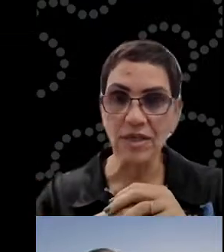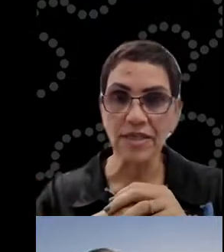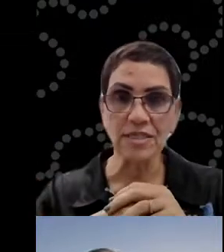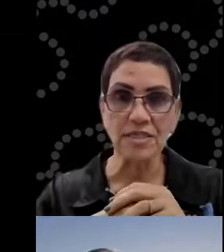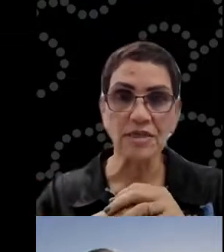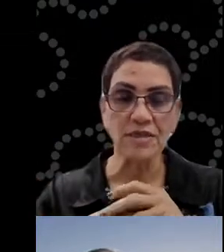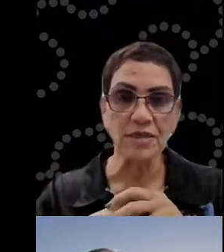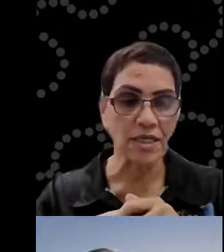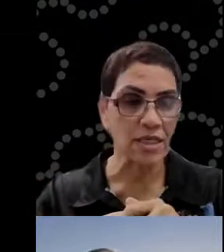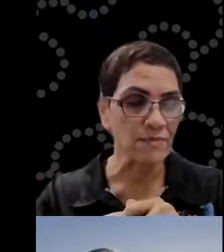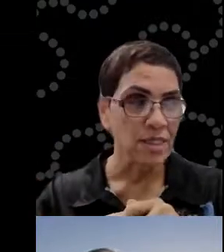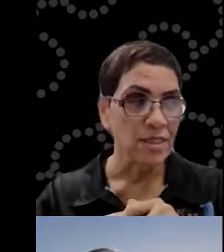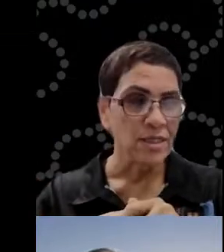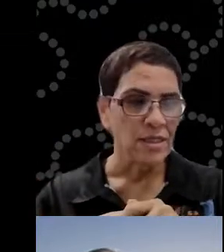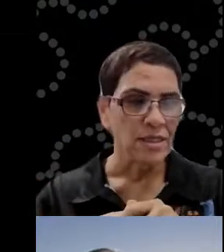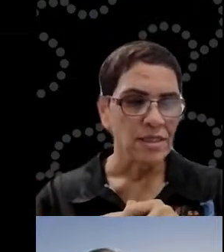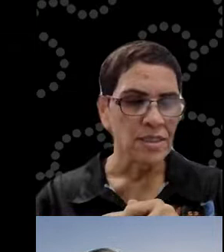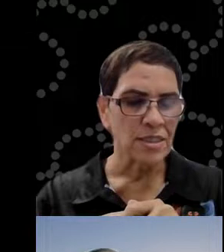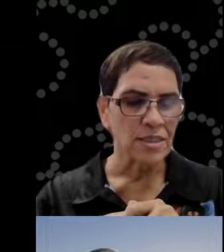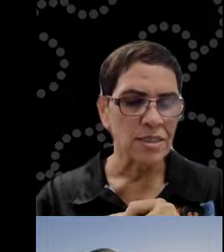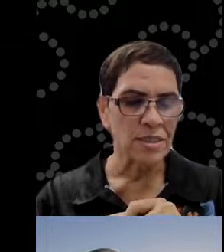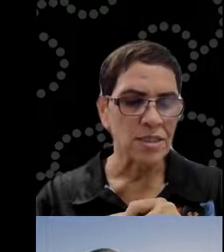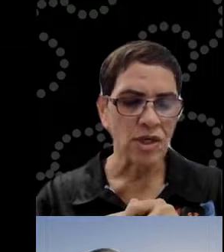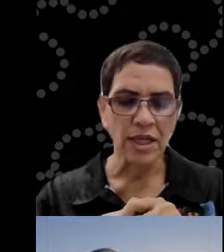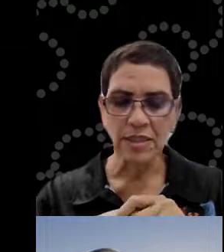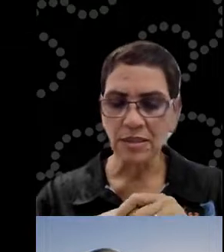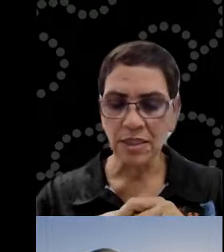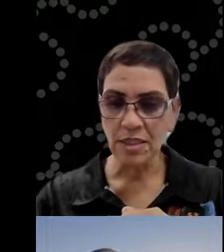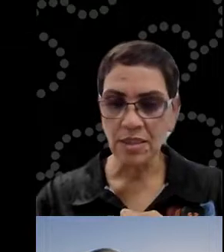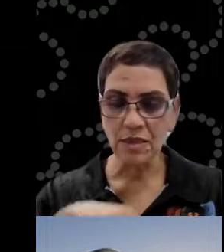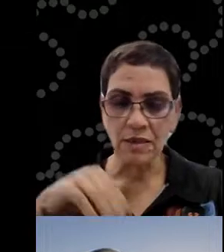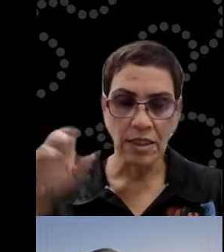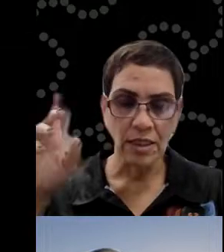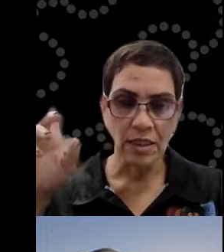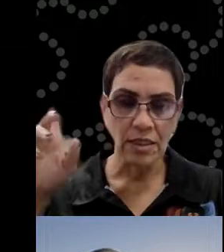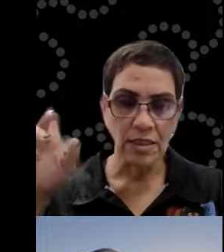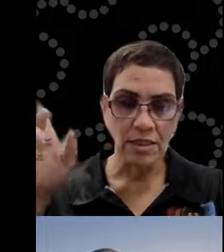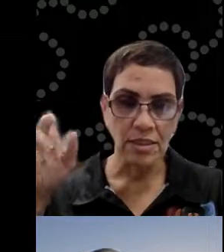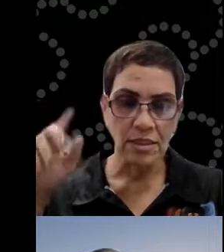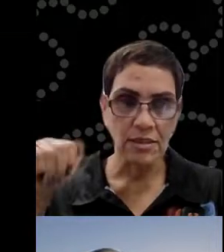our colleagues, so the Indigenous Australian,